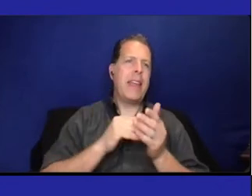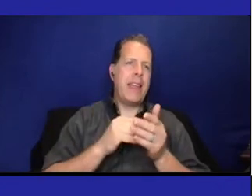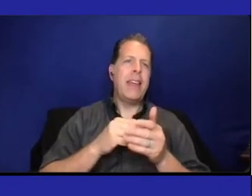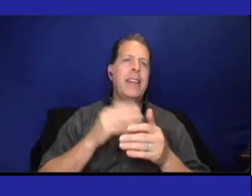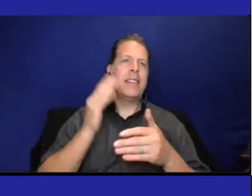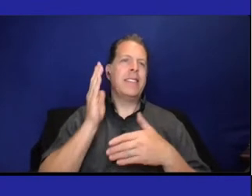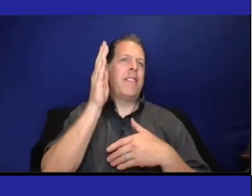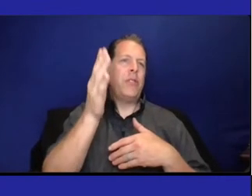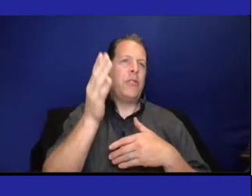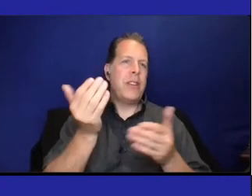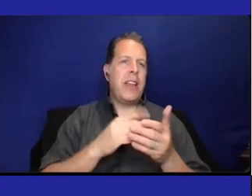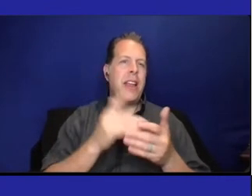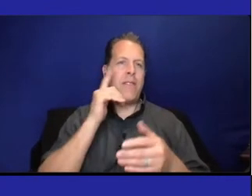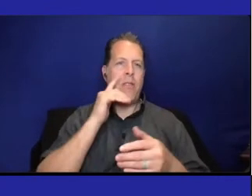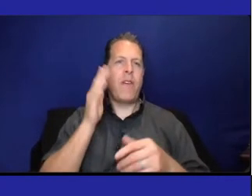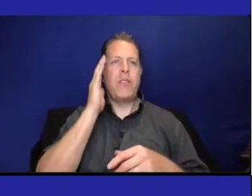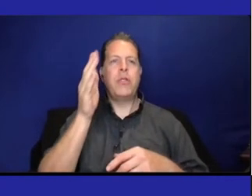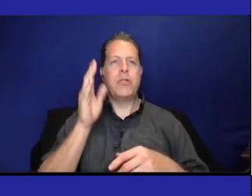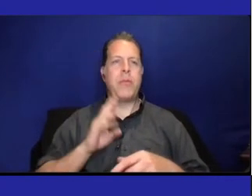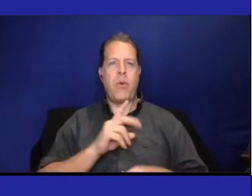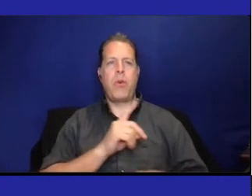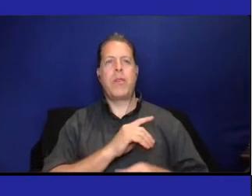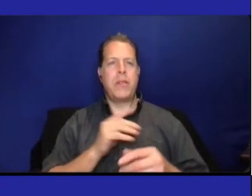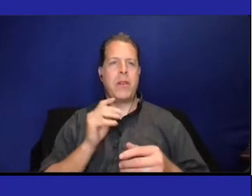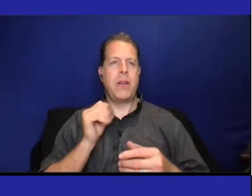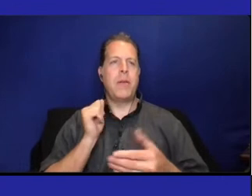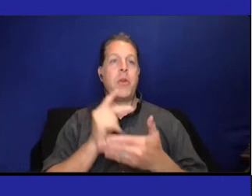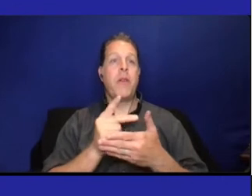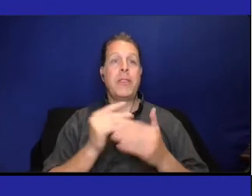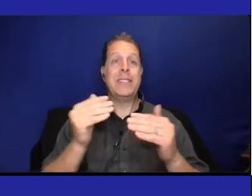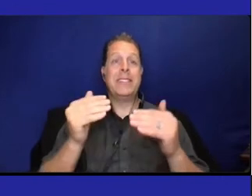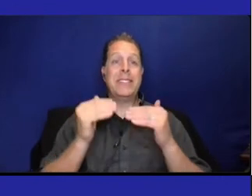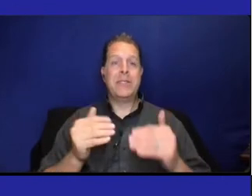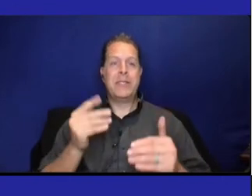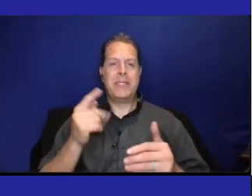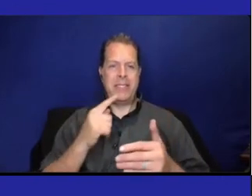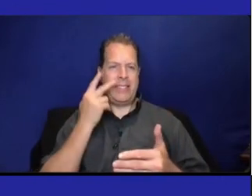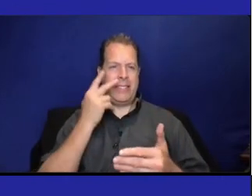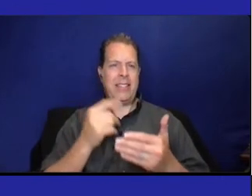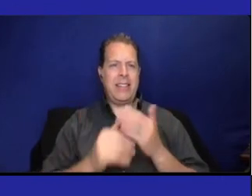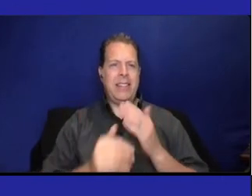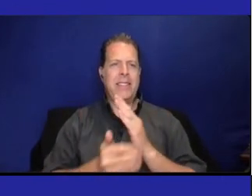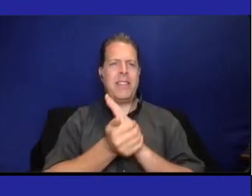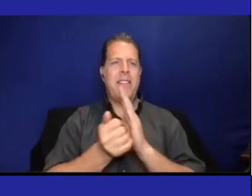for future board approvals. The next slide will show you the amendments specifically for Bellevue.